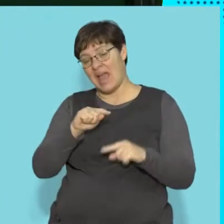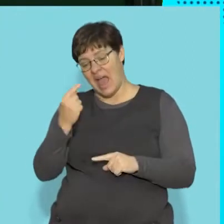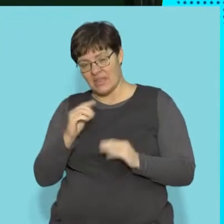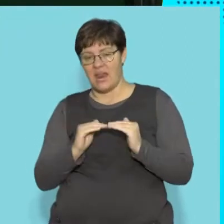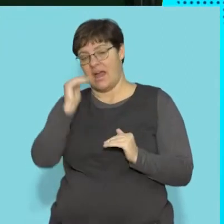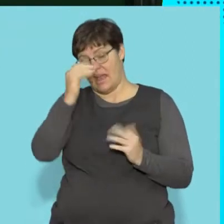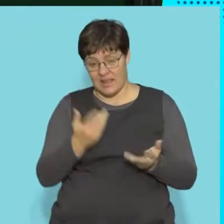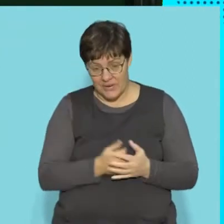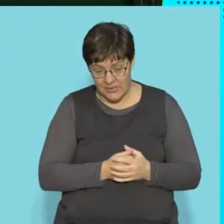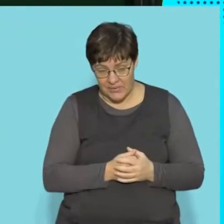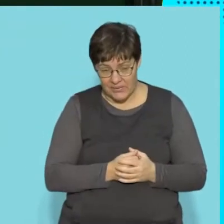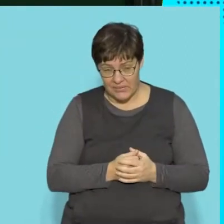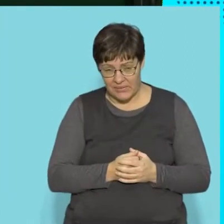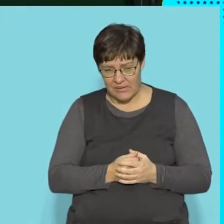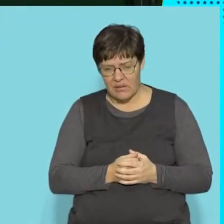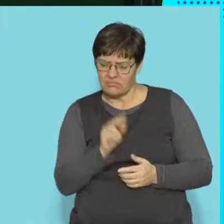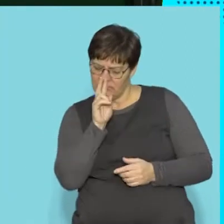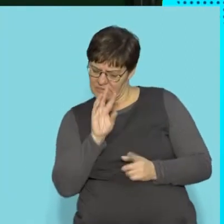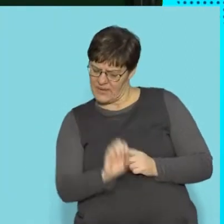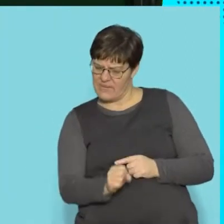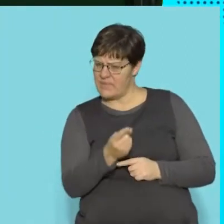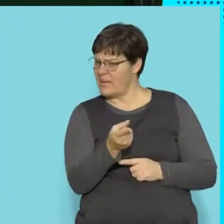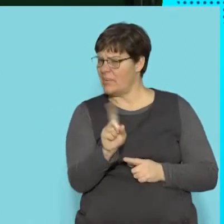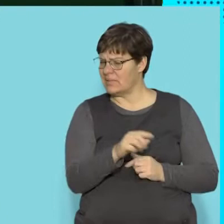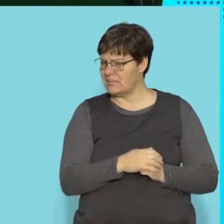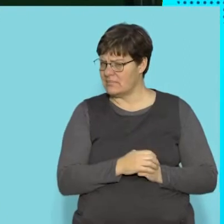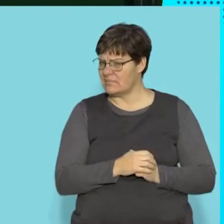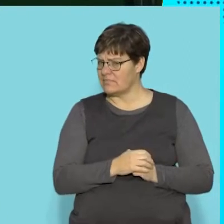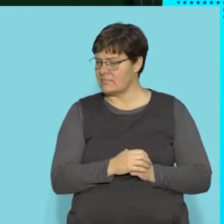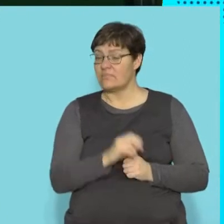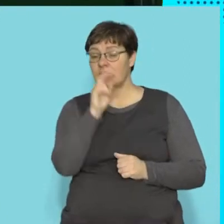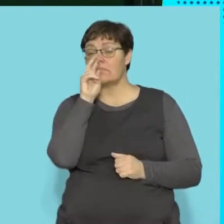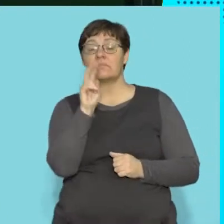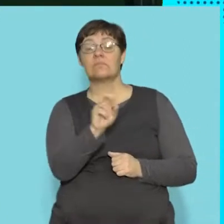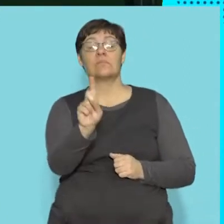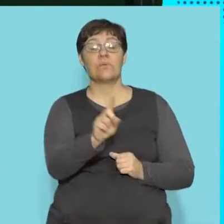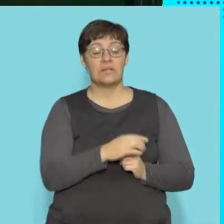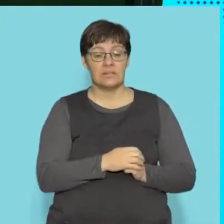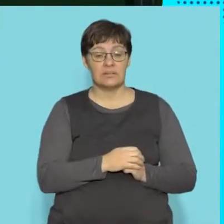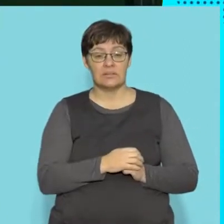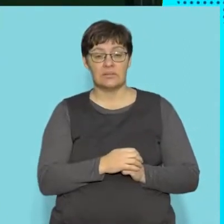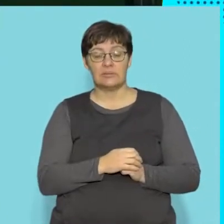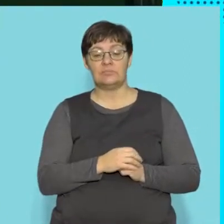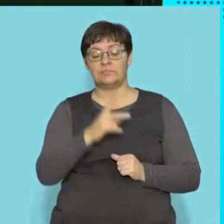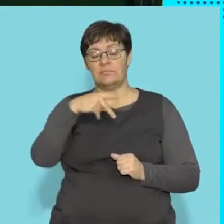other graph. What do we have here? What we're looking at is